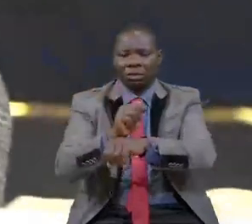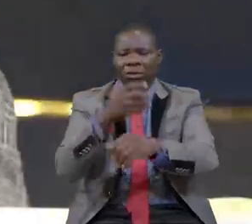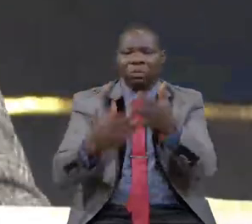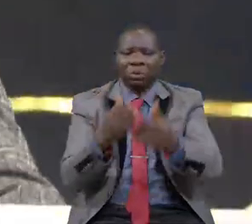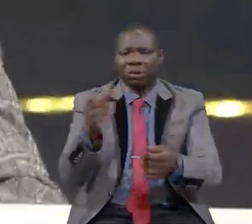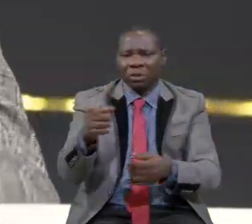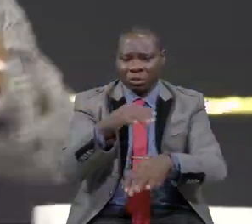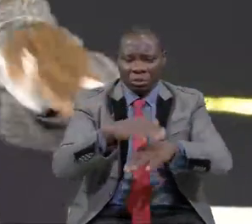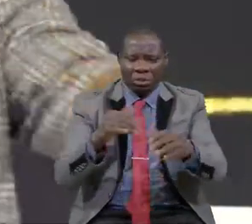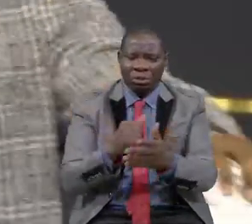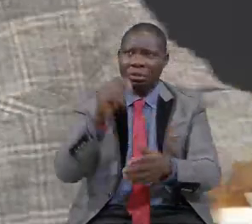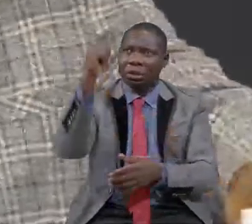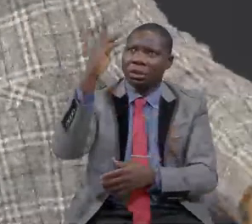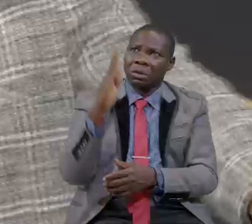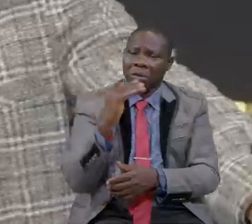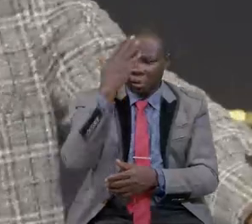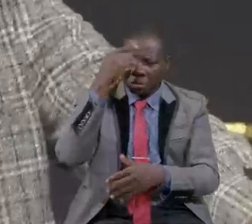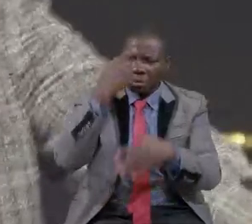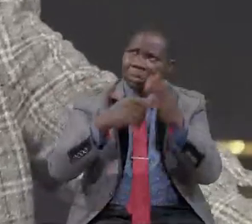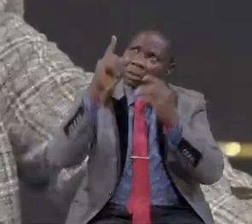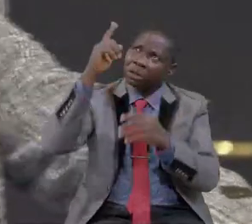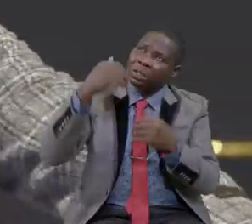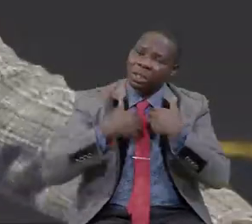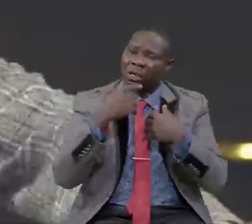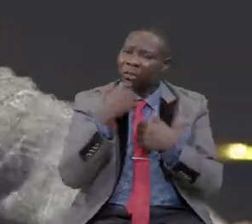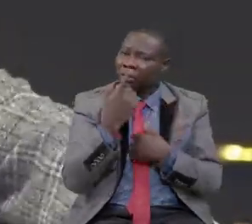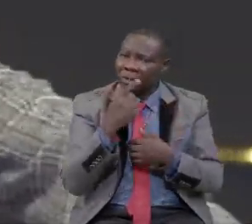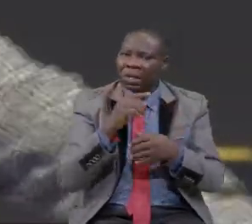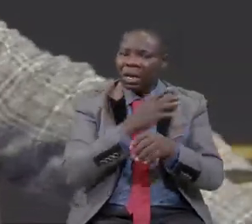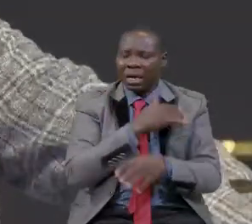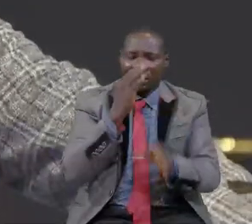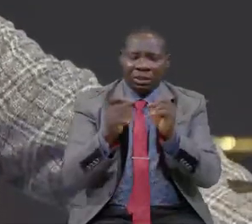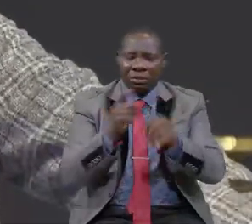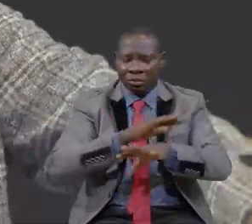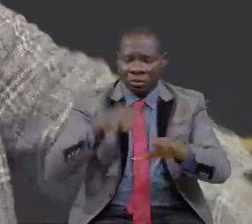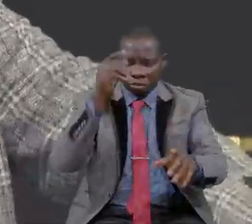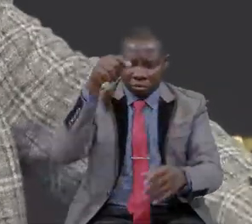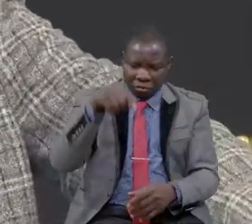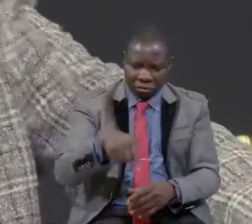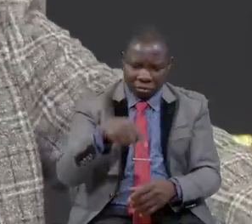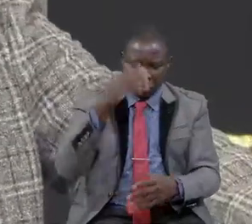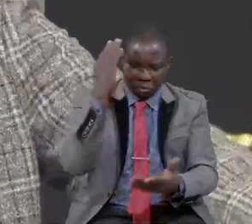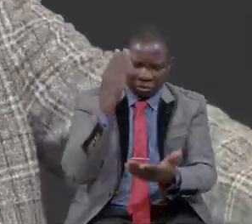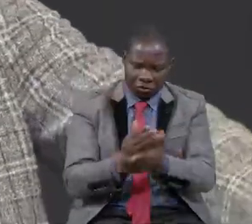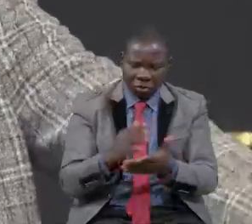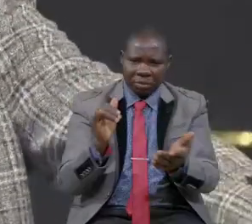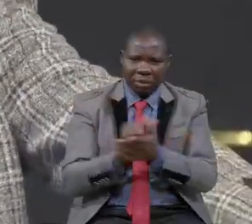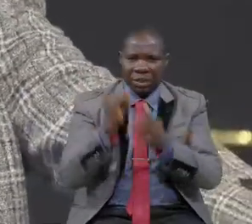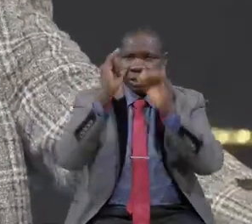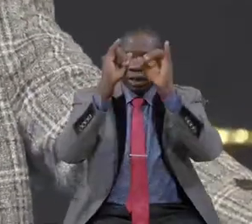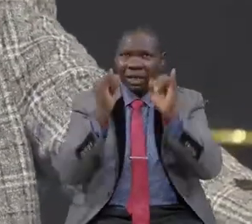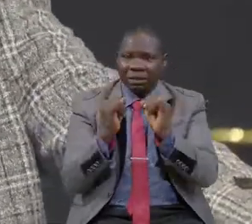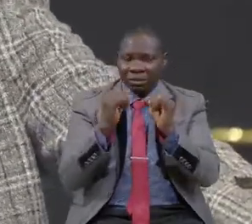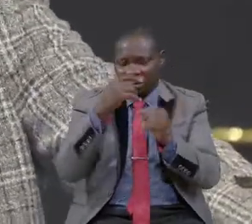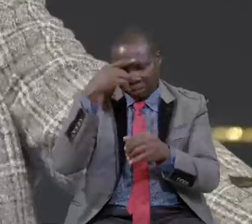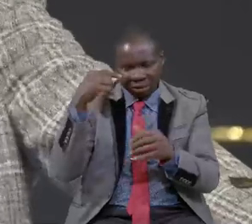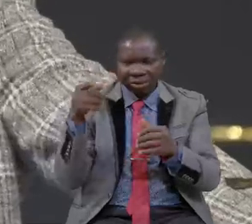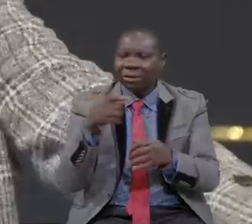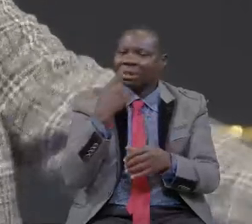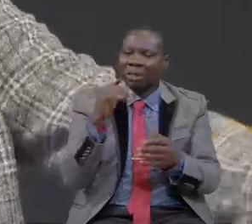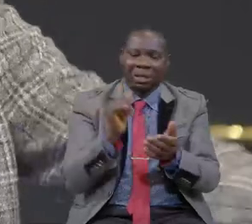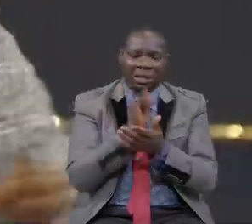has said. And if you don't drop the idolatry because you say it's just our culture, it's just